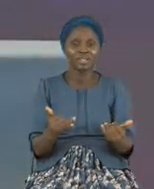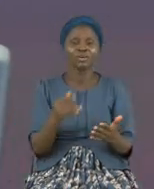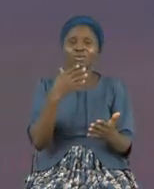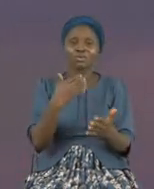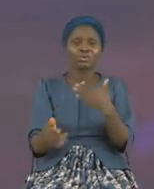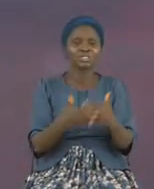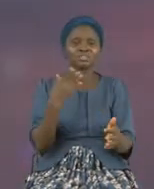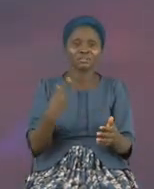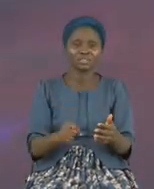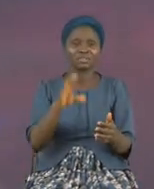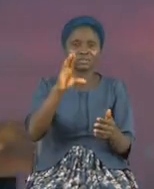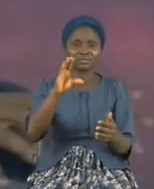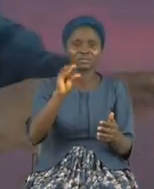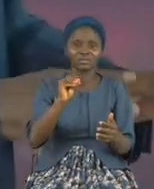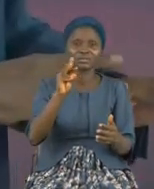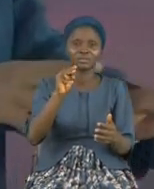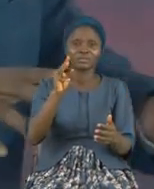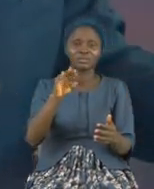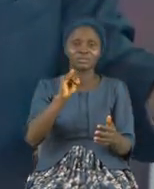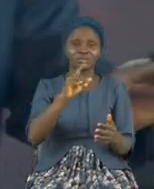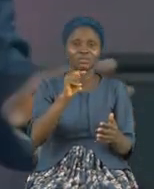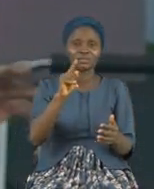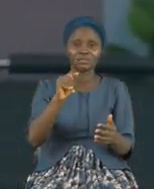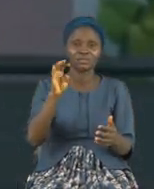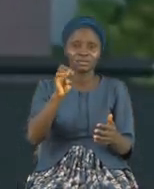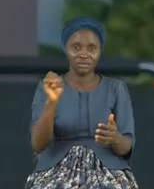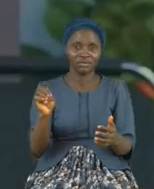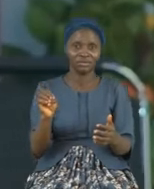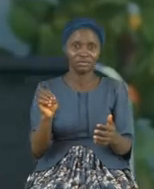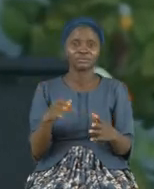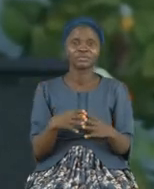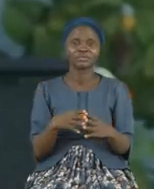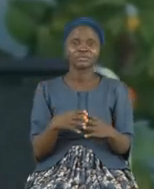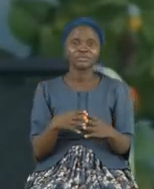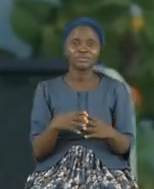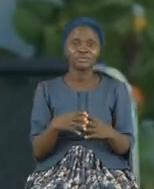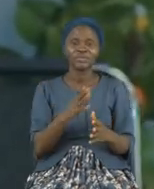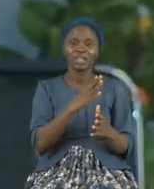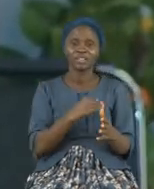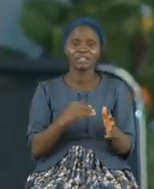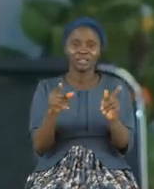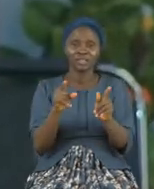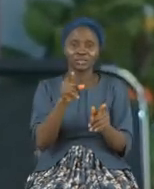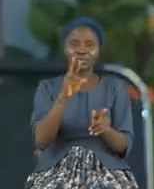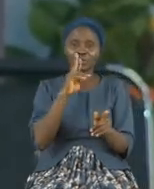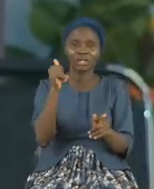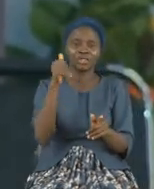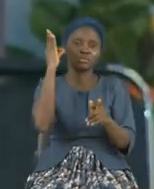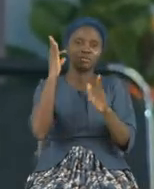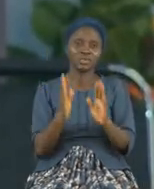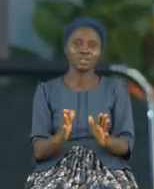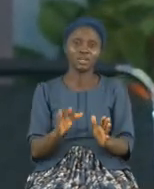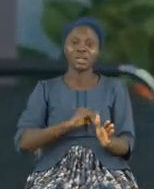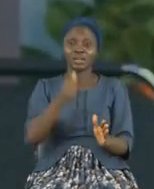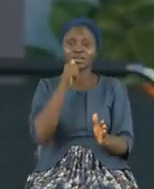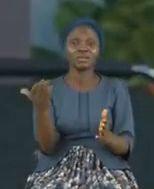deacons wants that will not rock the boat, I'm your preacher. I'm here by your